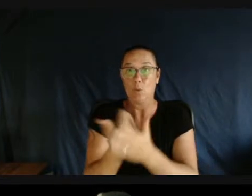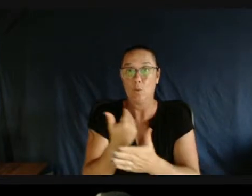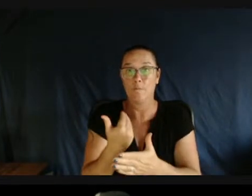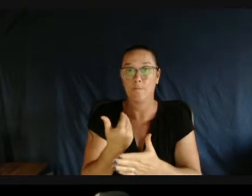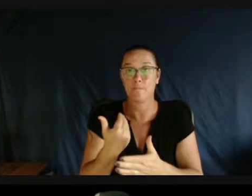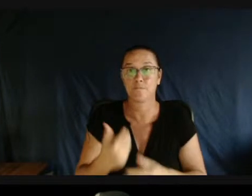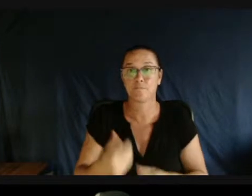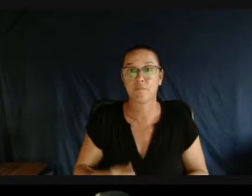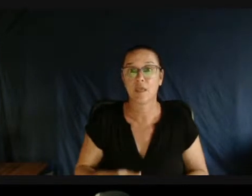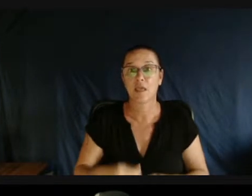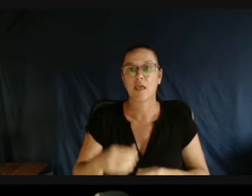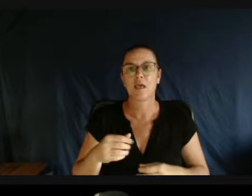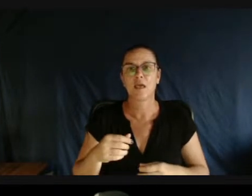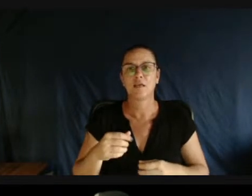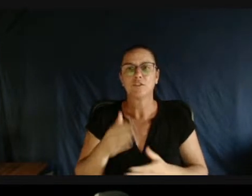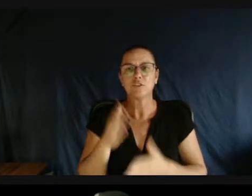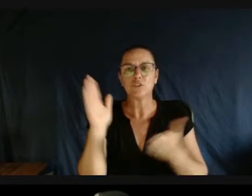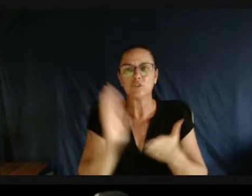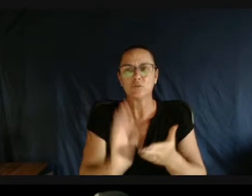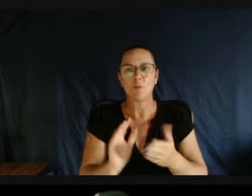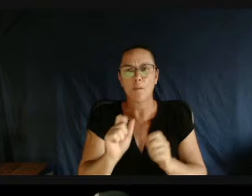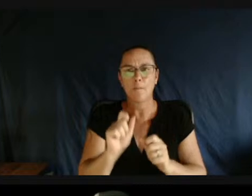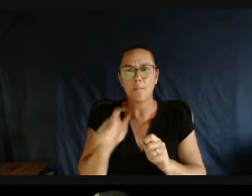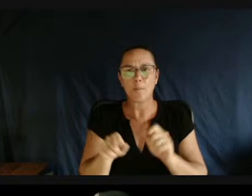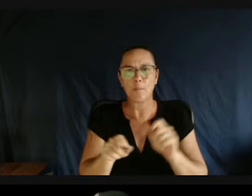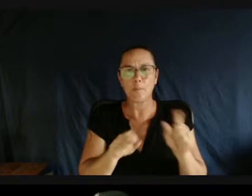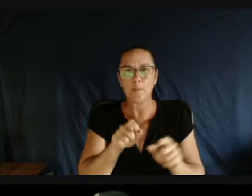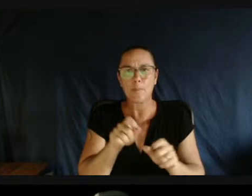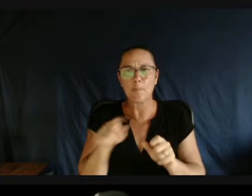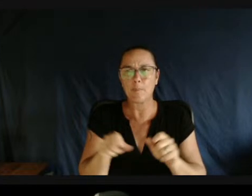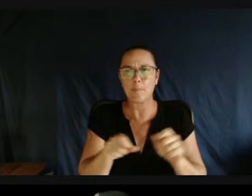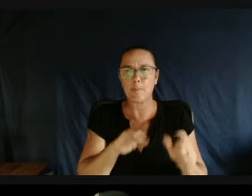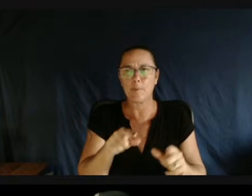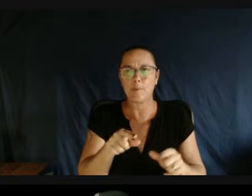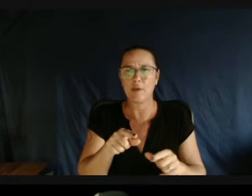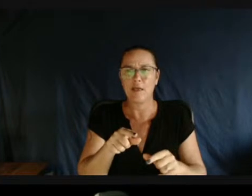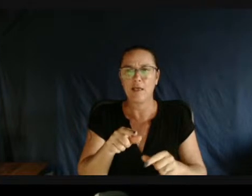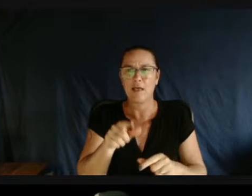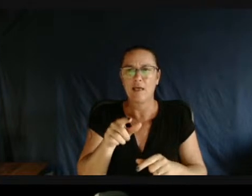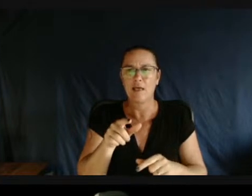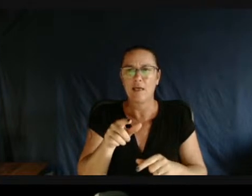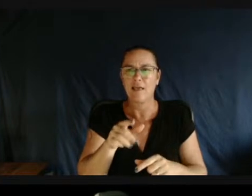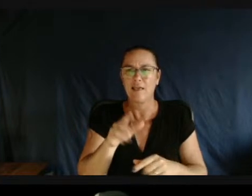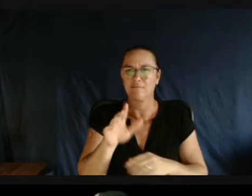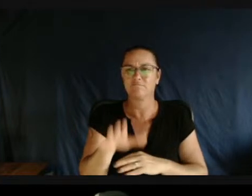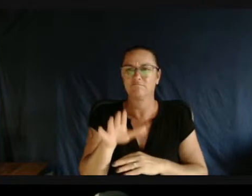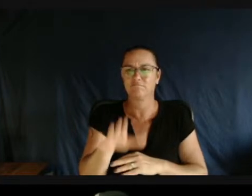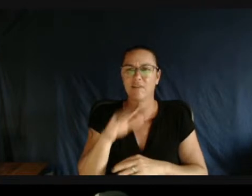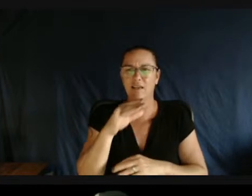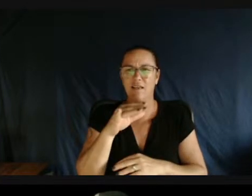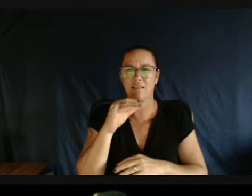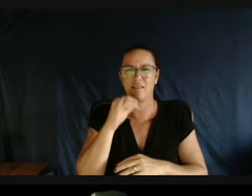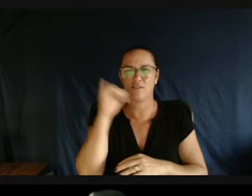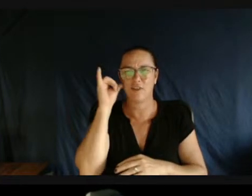Small spatter events in the south vent were observed late after the afternoon after fountaining